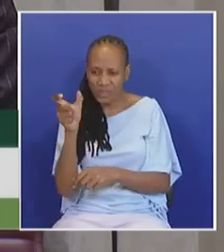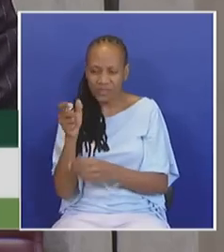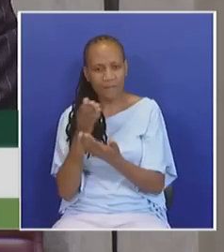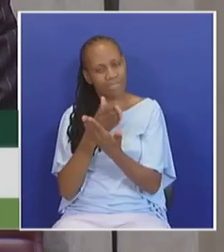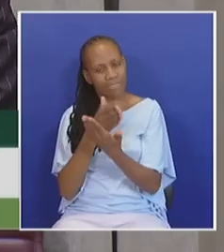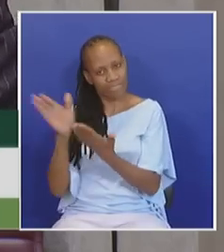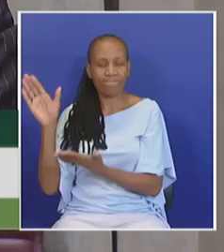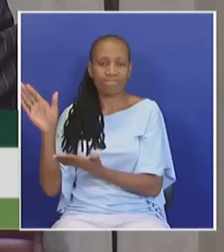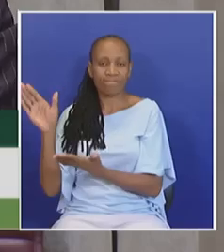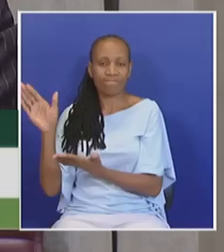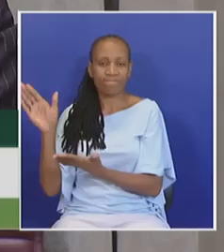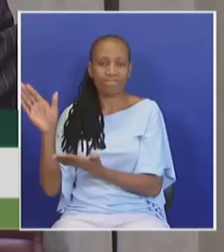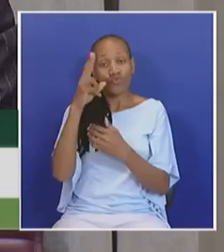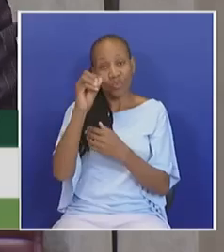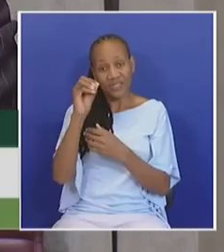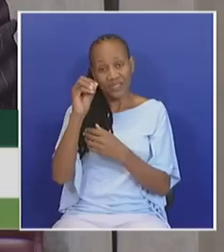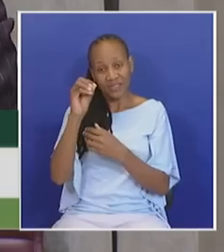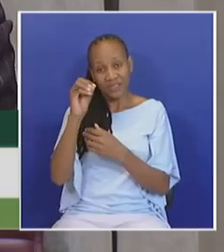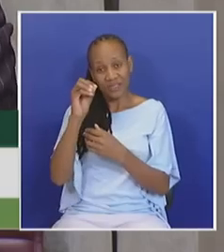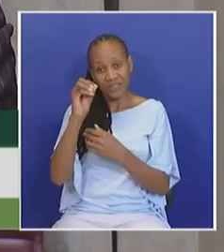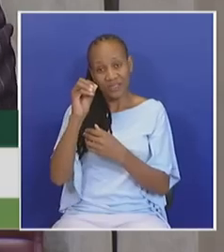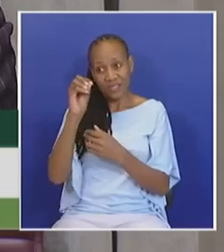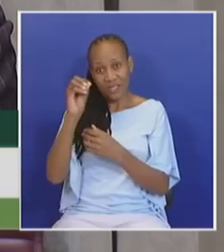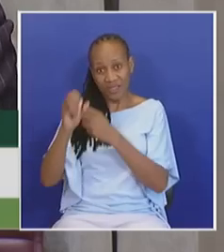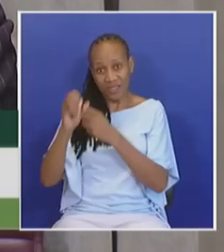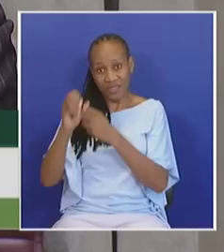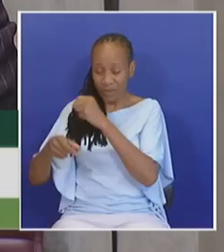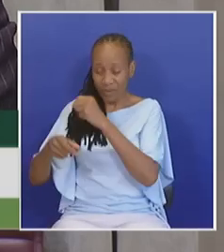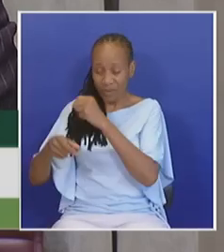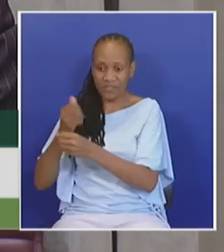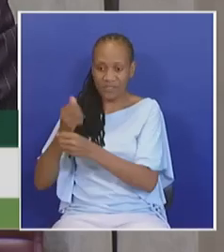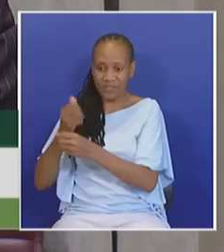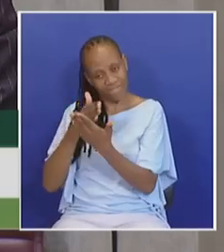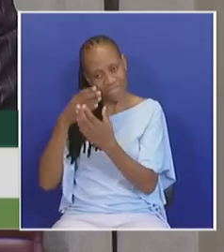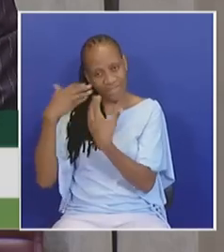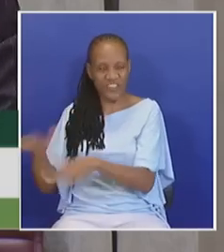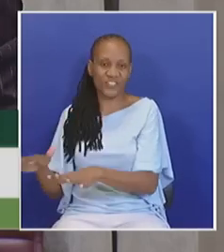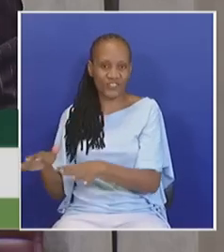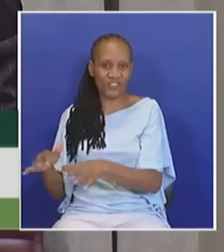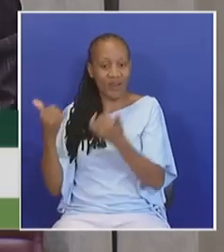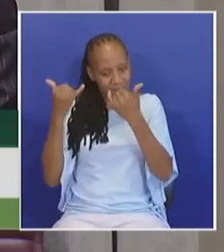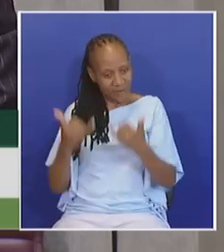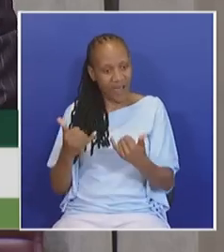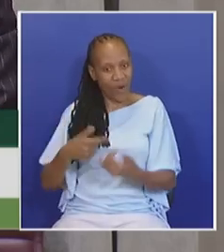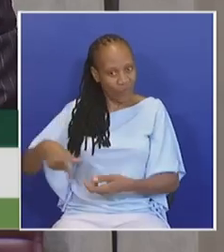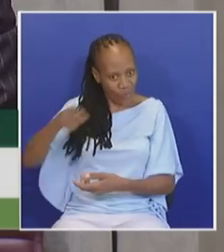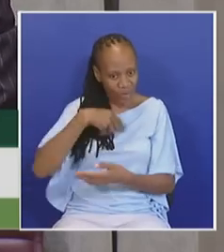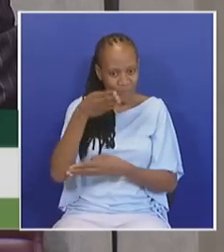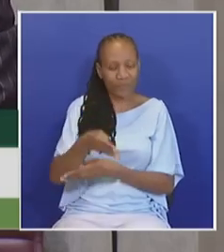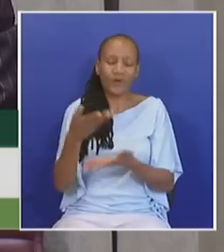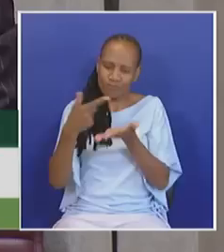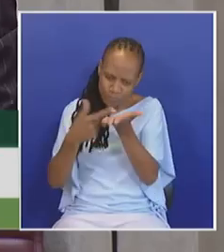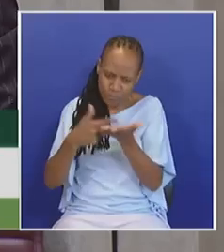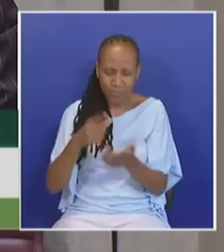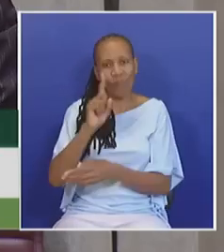20th century dismally failed to solve the problem of the color line. We are here today engaged in this debate precisely because